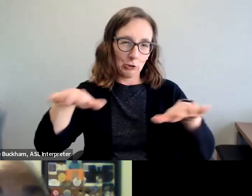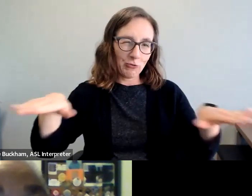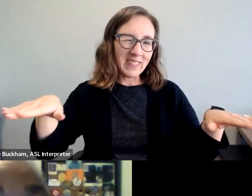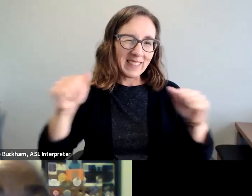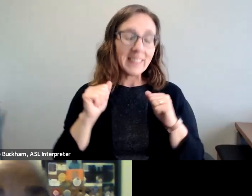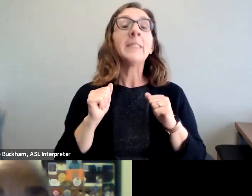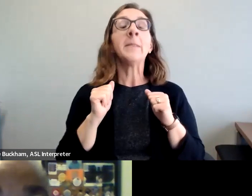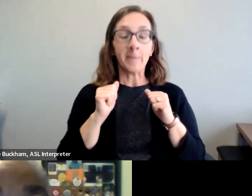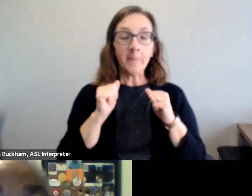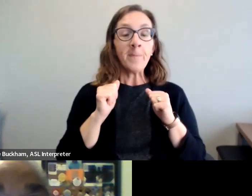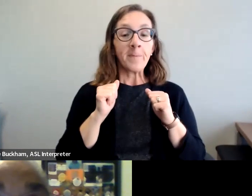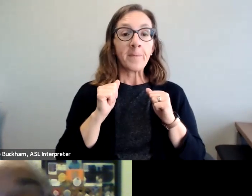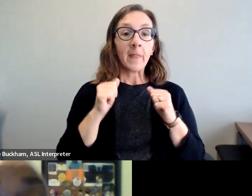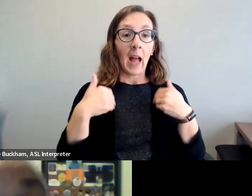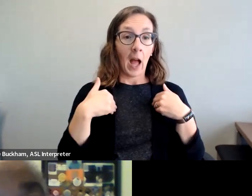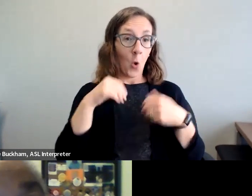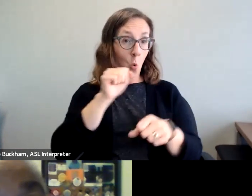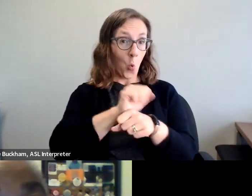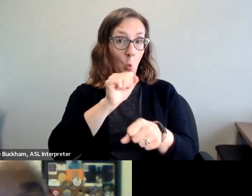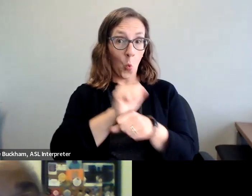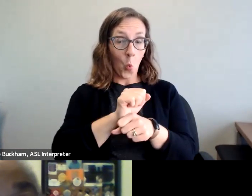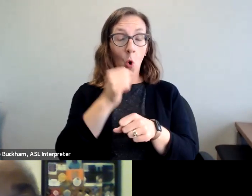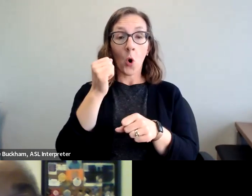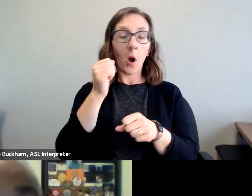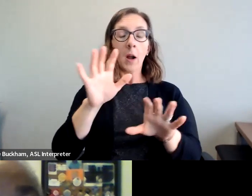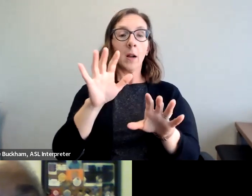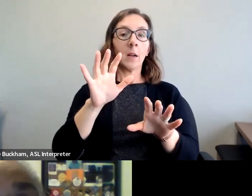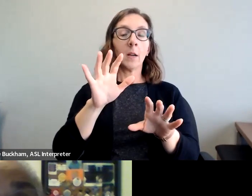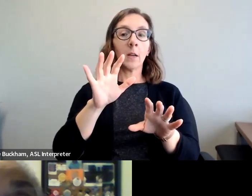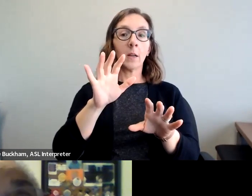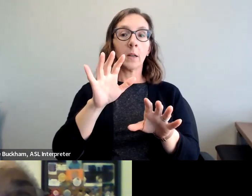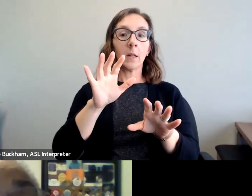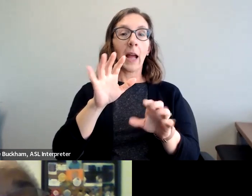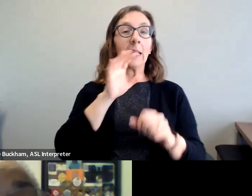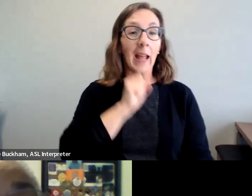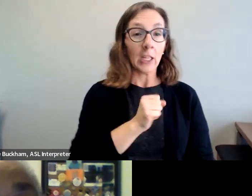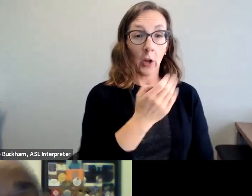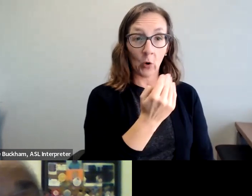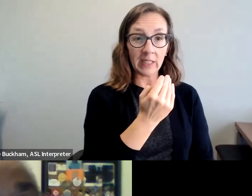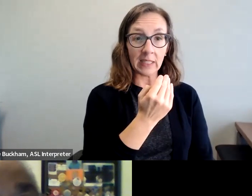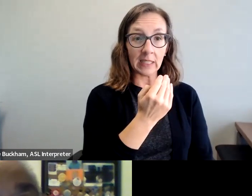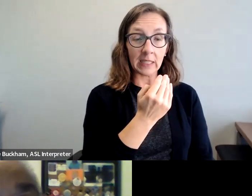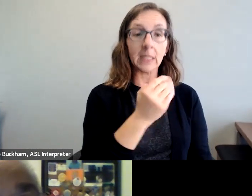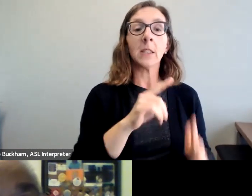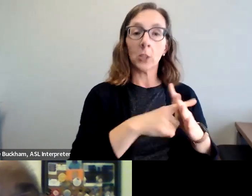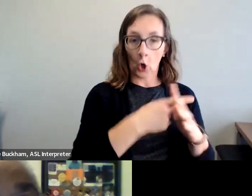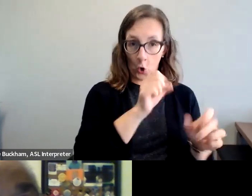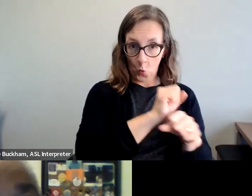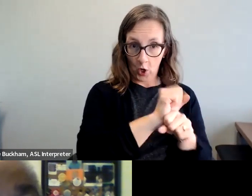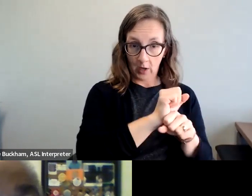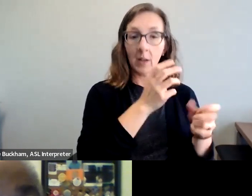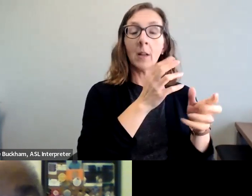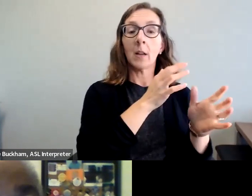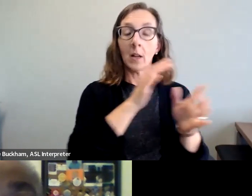I worked since the age of 14. I retired from